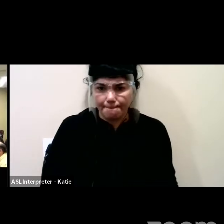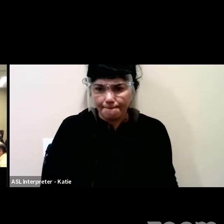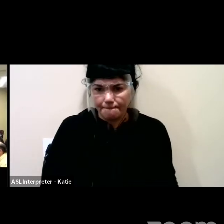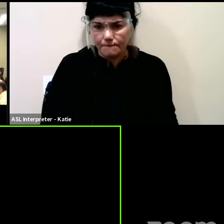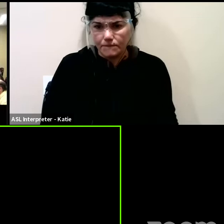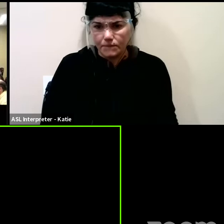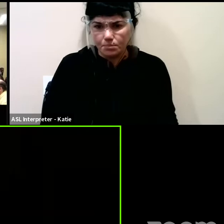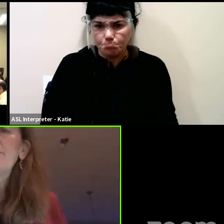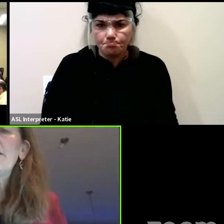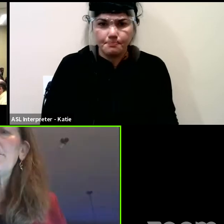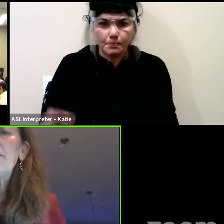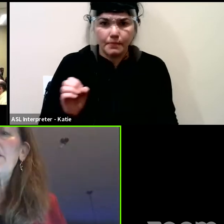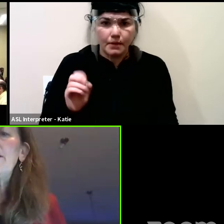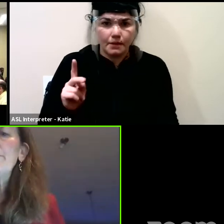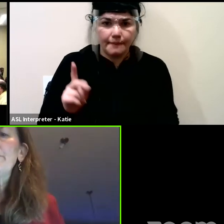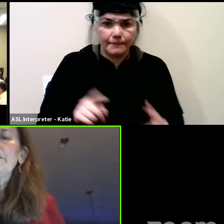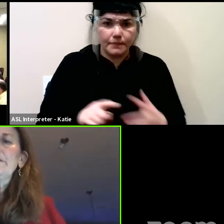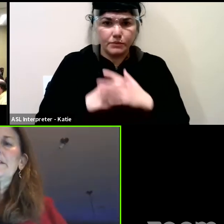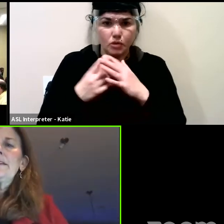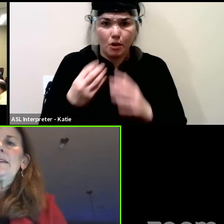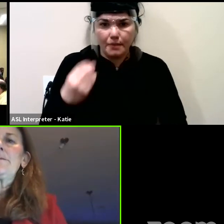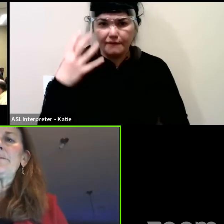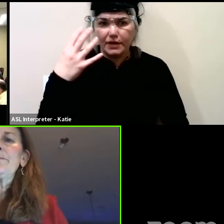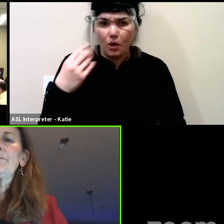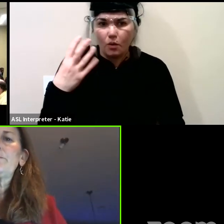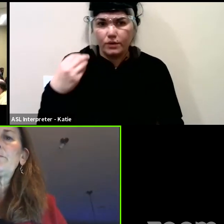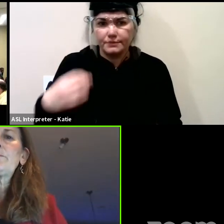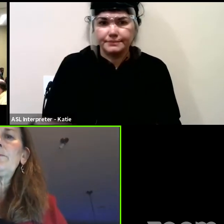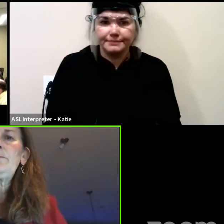uh okay i'm starting my video